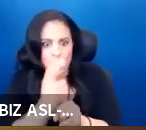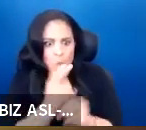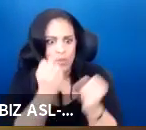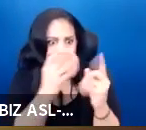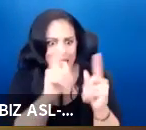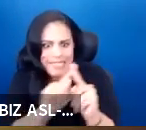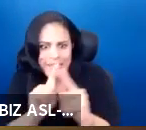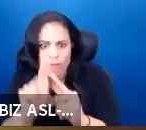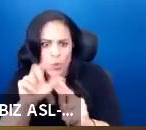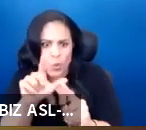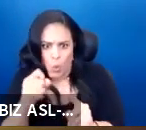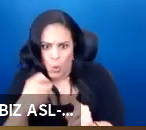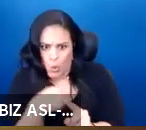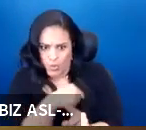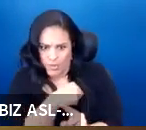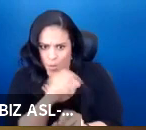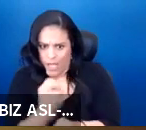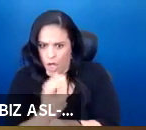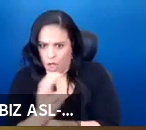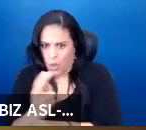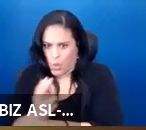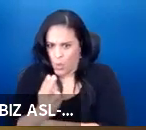disposal. Exactly.